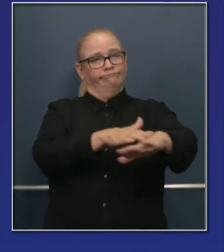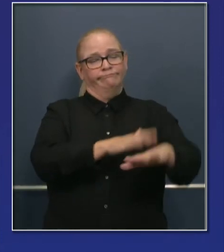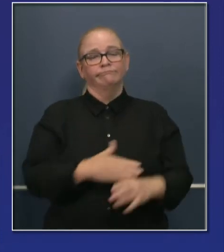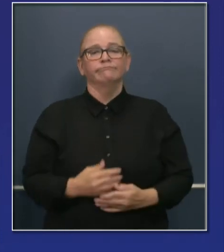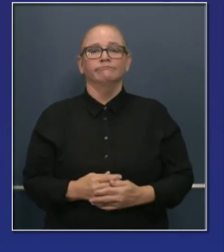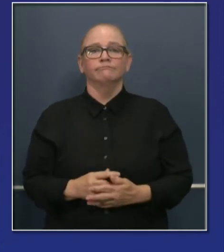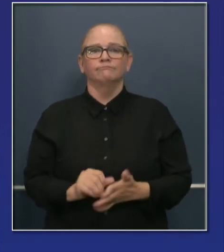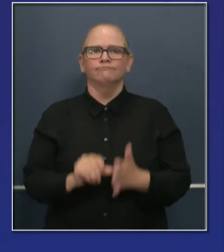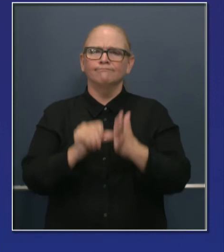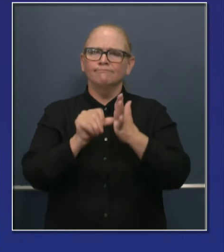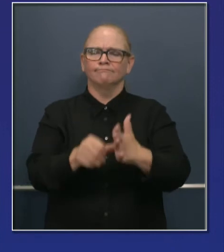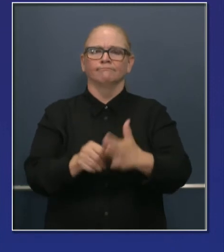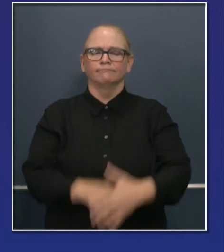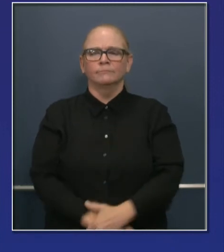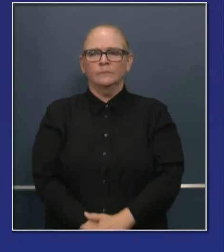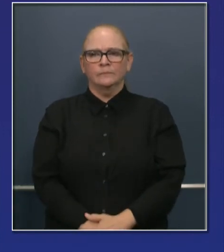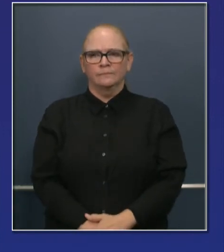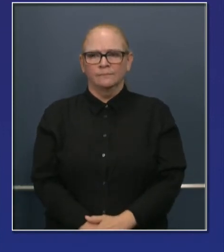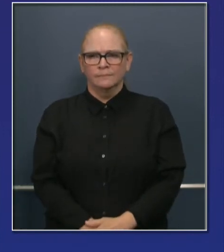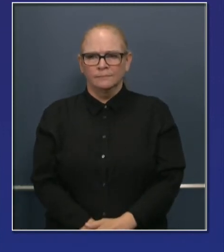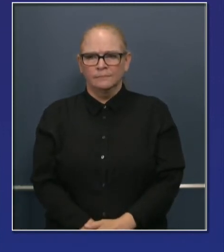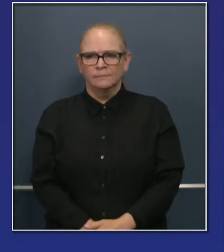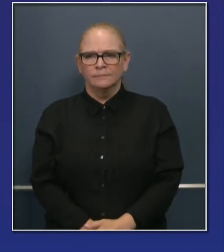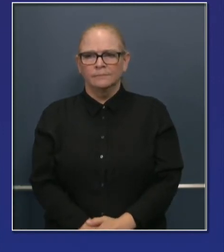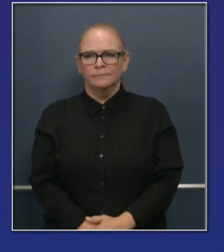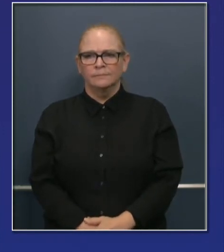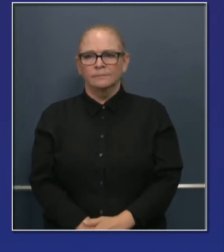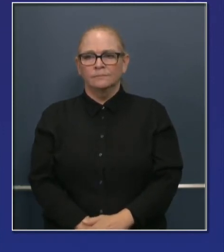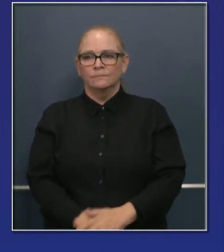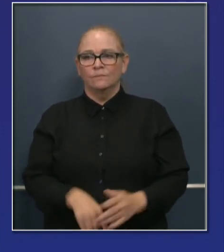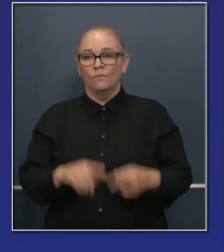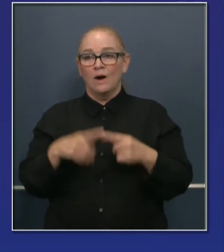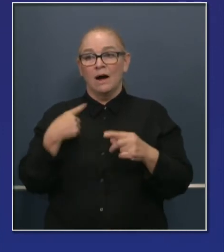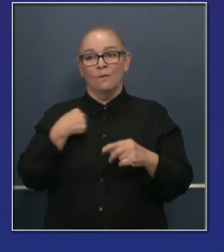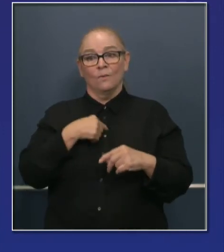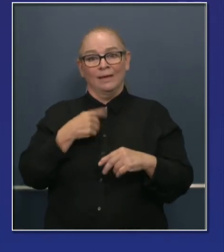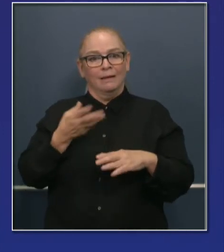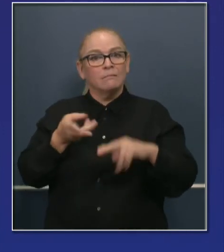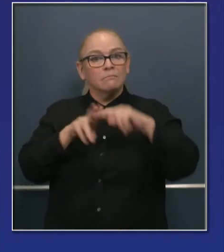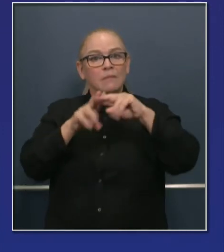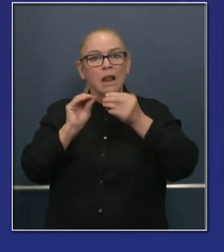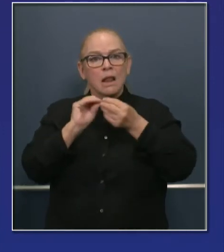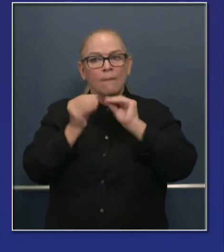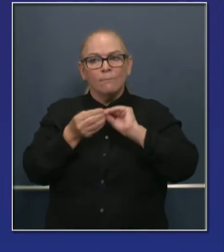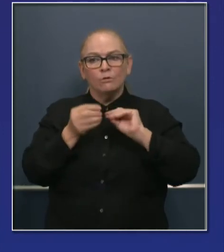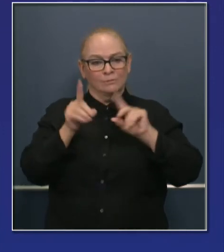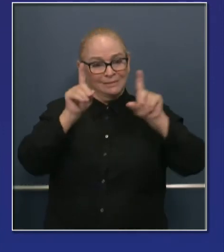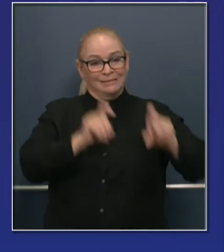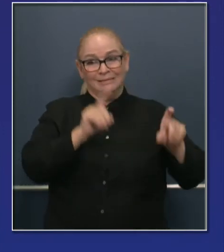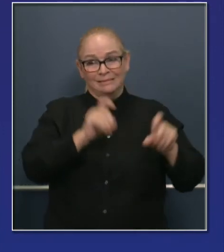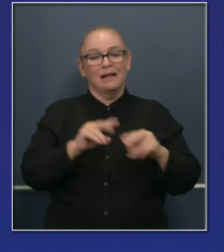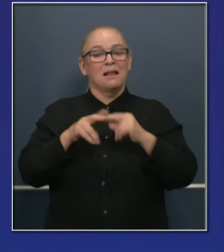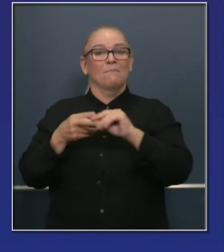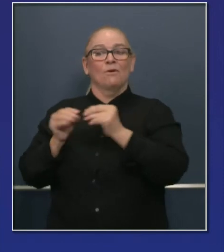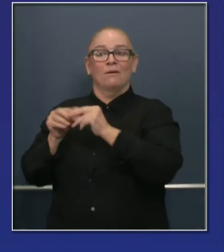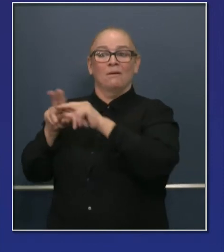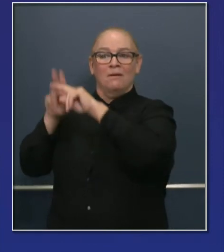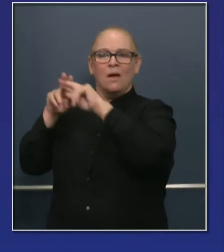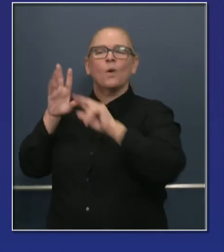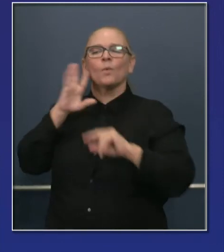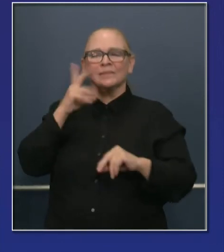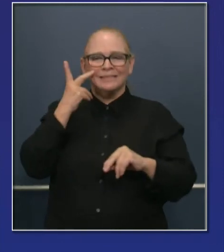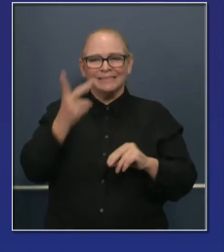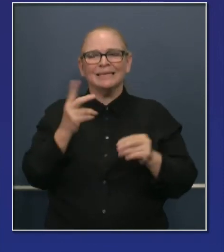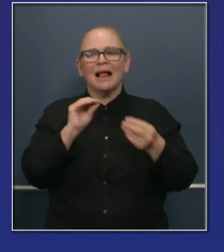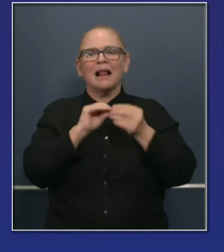we reinforce this. As we increase our tests, you're going to see an increase in case numbers. I caution people not to focus as